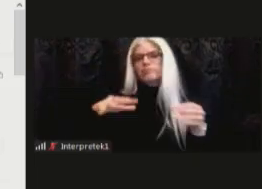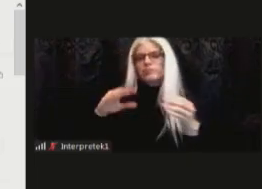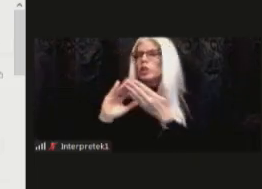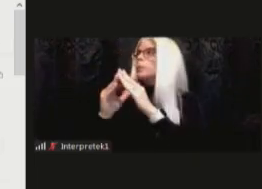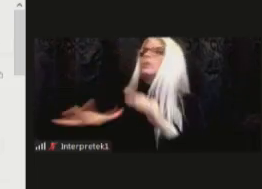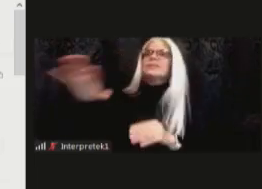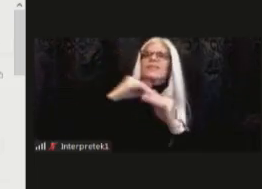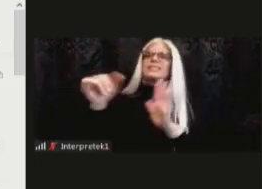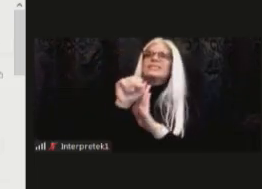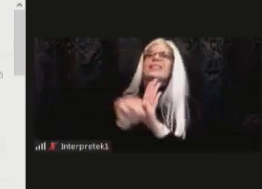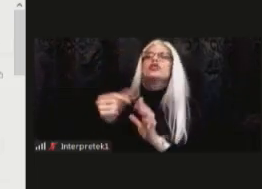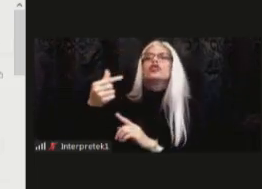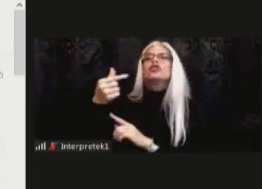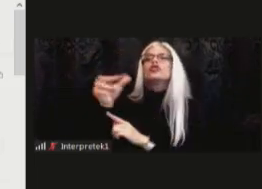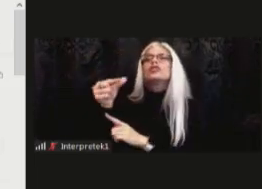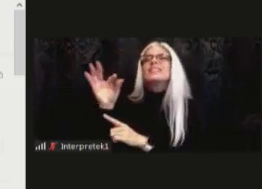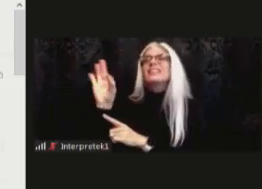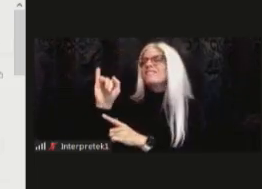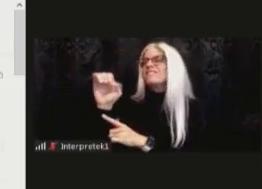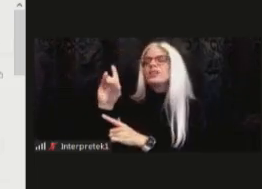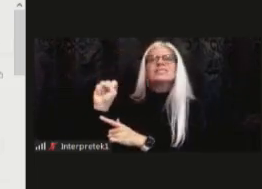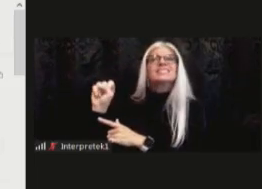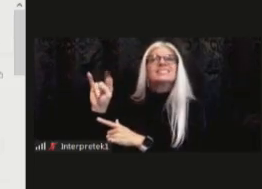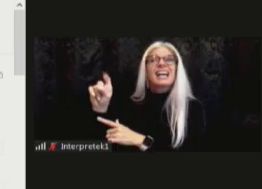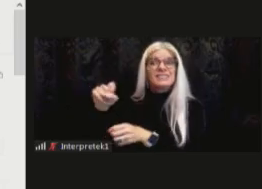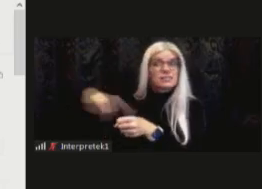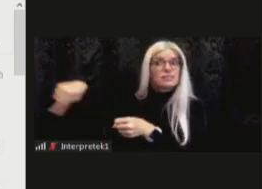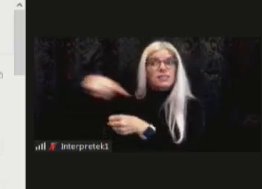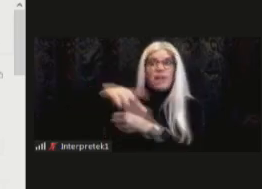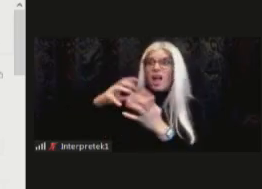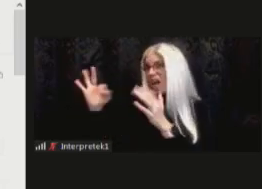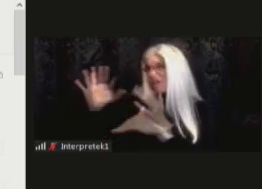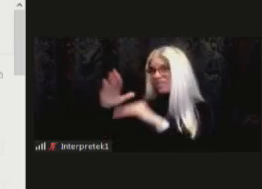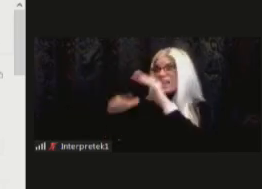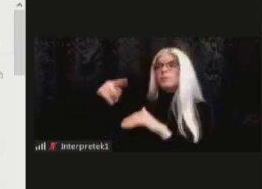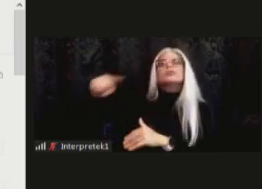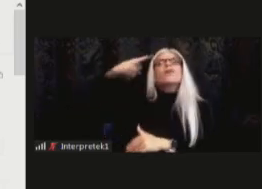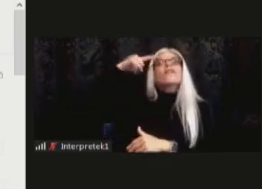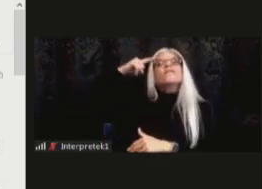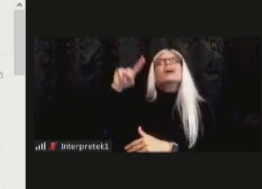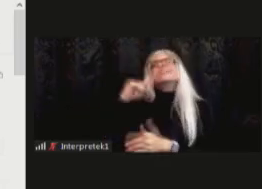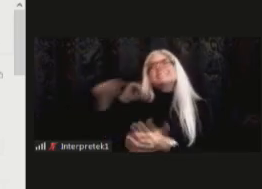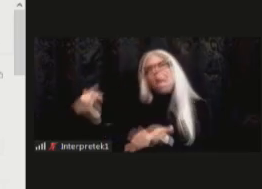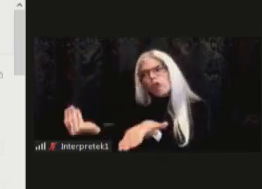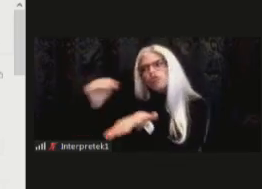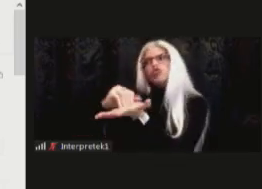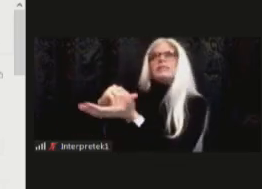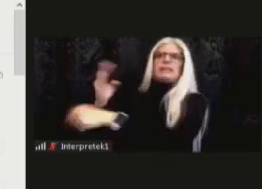sites, you know, a lot of the development now is redevelopment of existing property that's been developed.